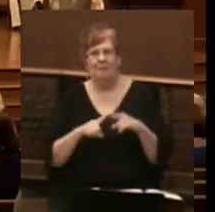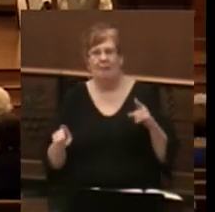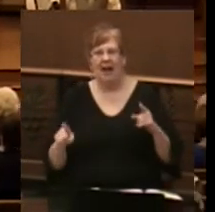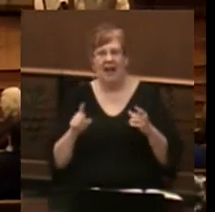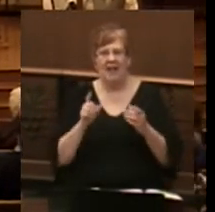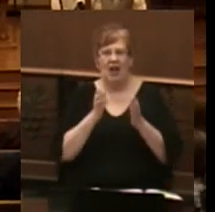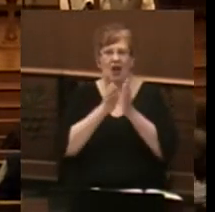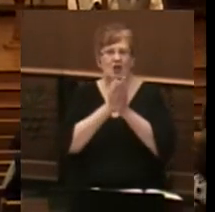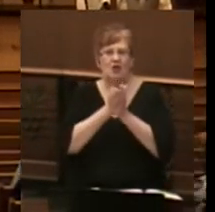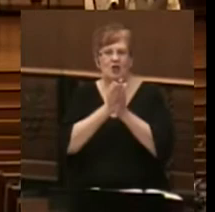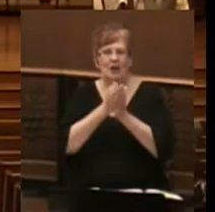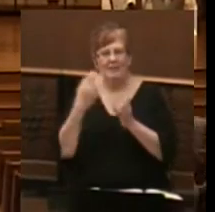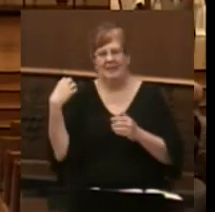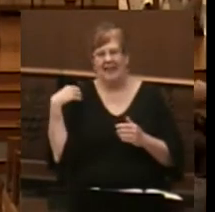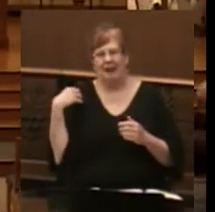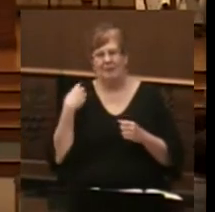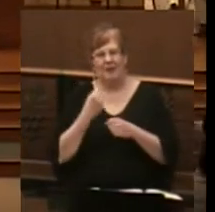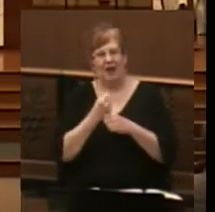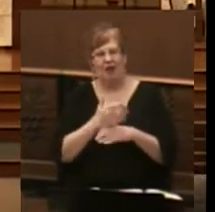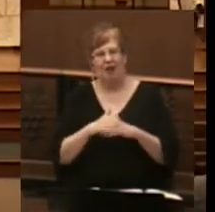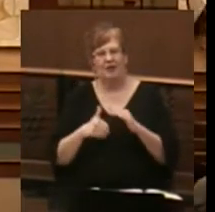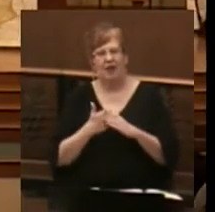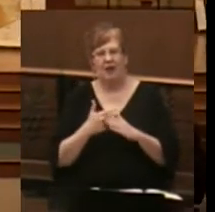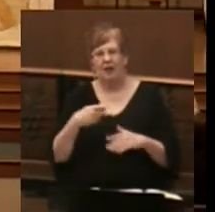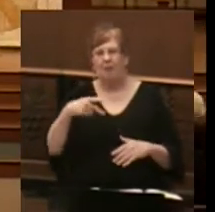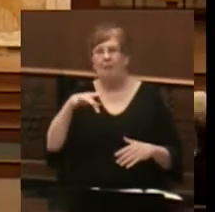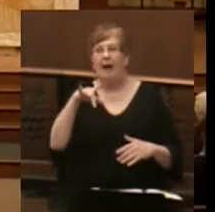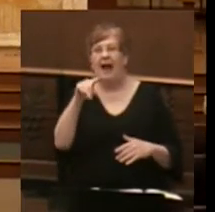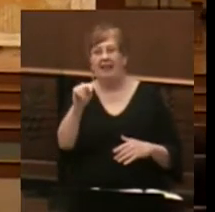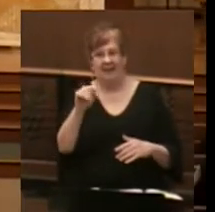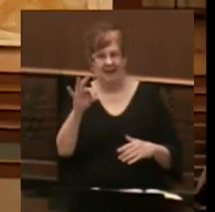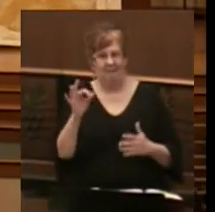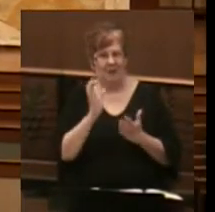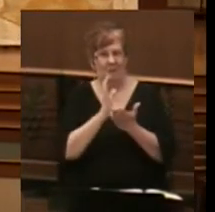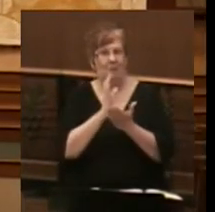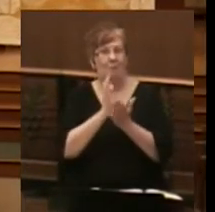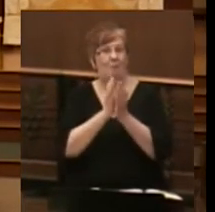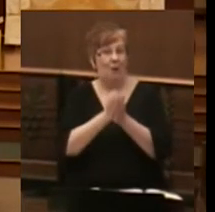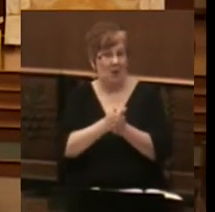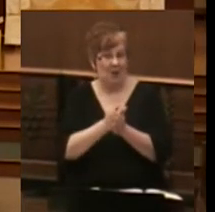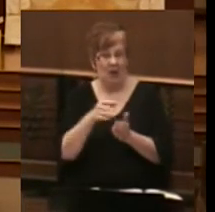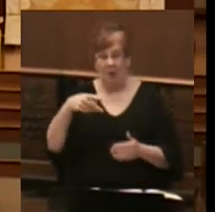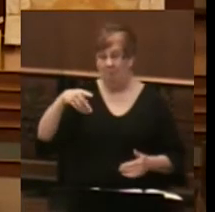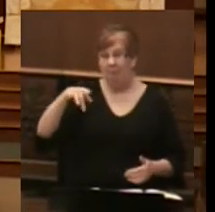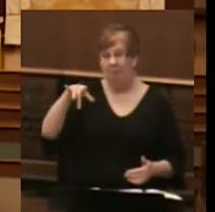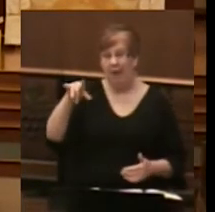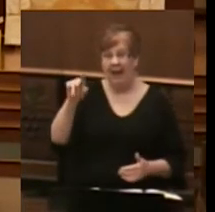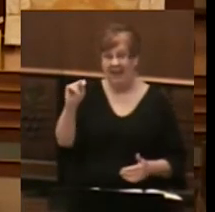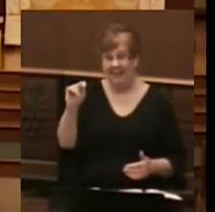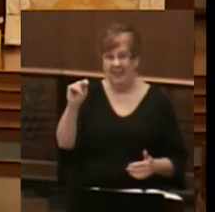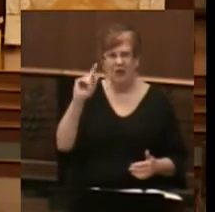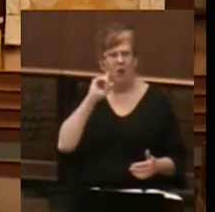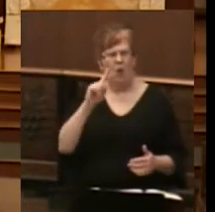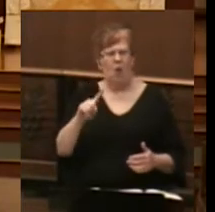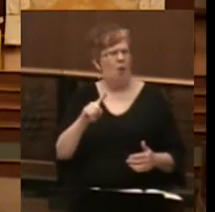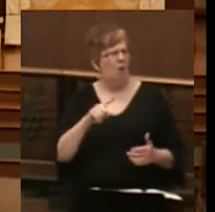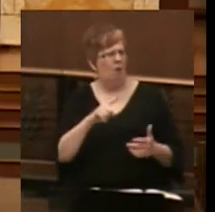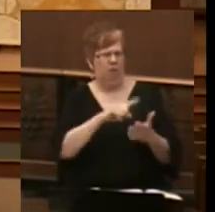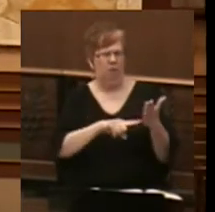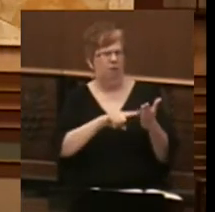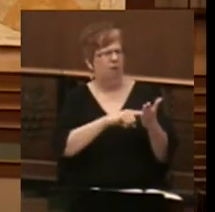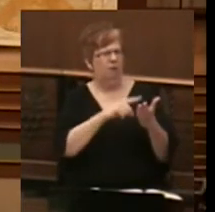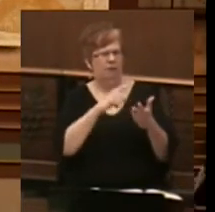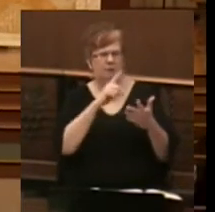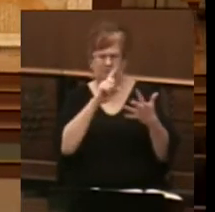ship captain that caused him all kinds of trouble, a pilot of a boat. I mean, this pilot was trumping up charges against Jesus.